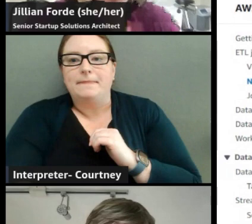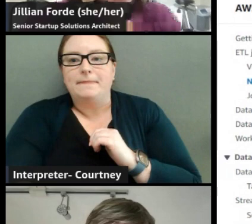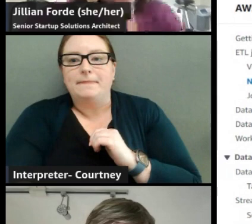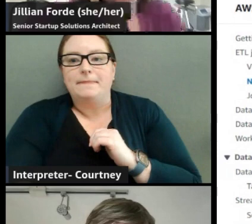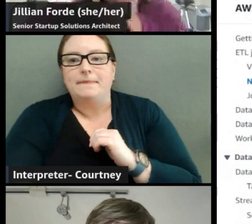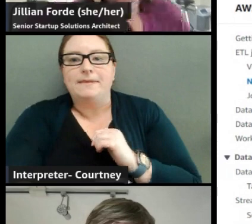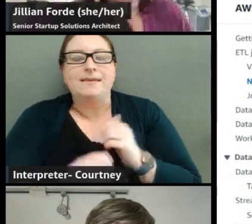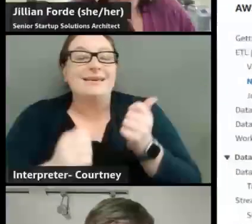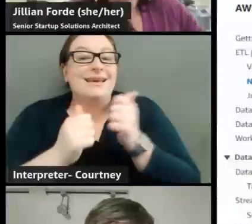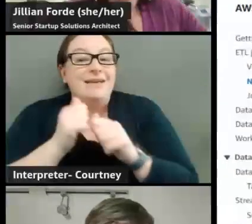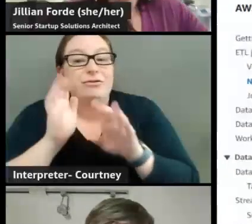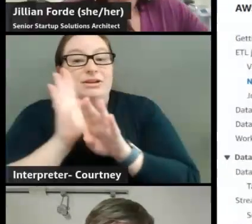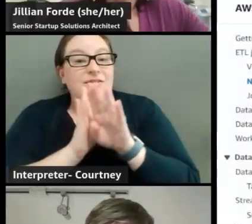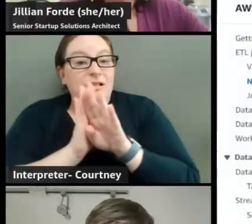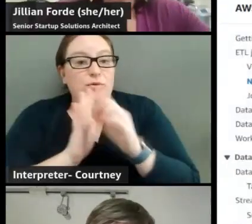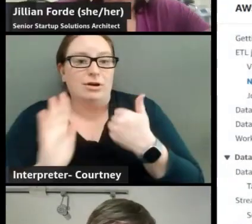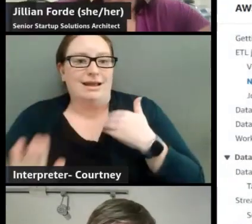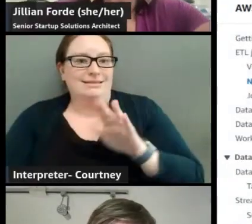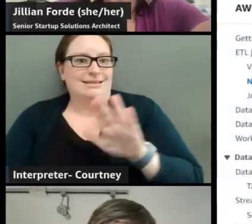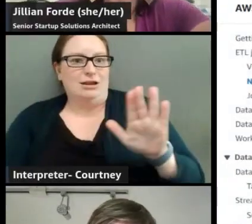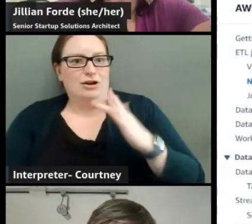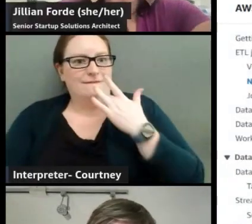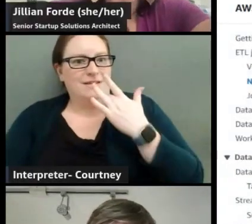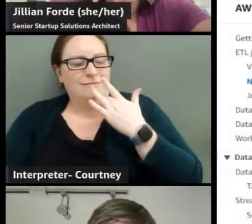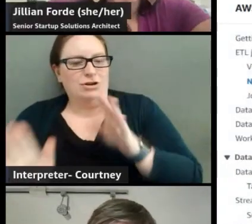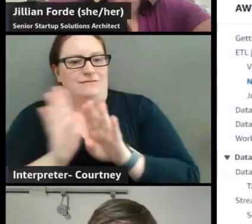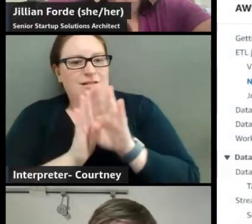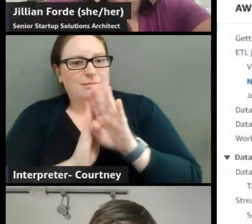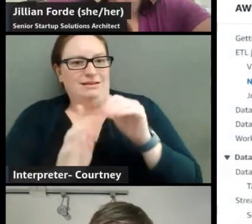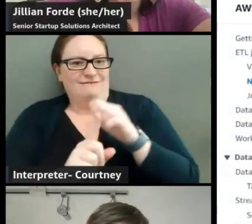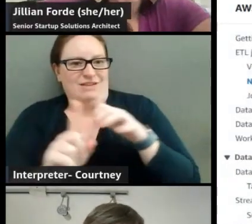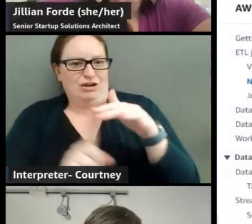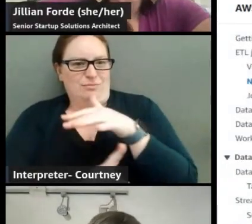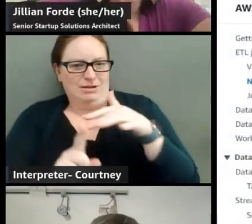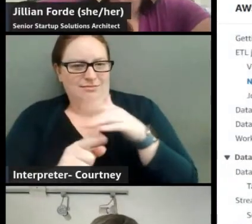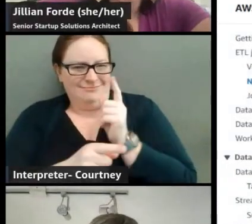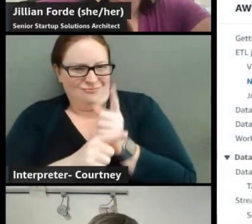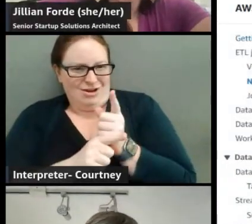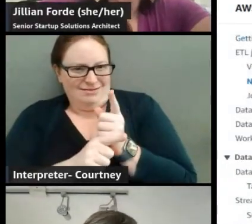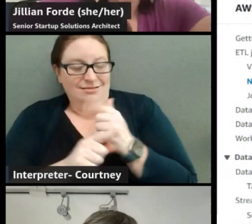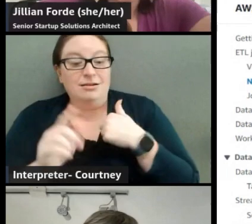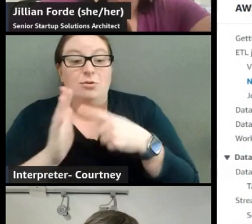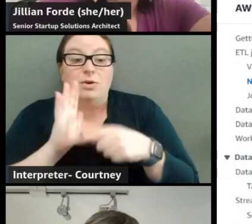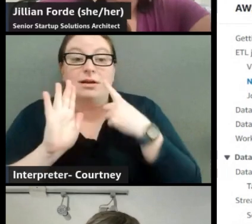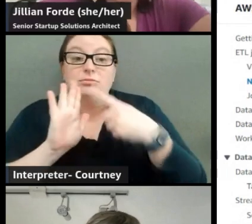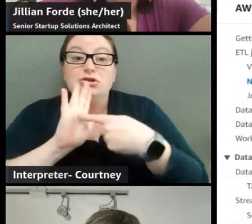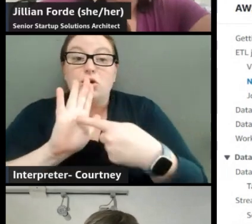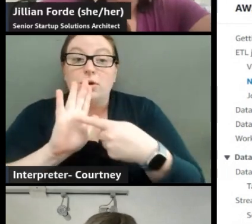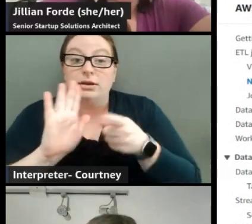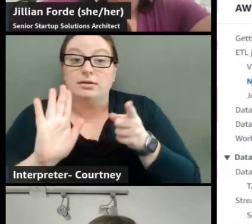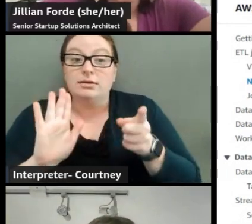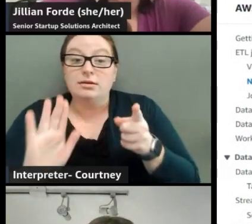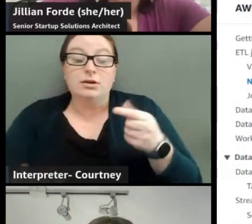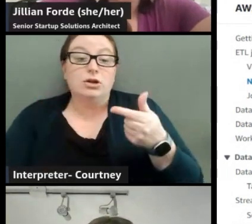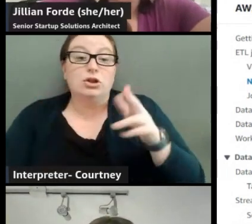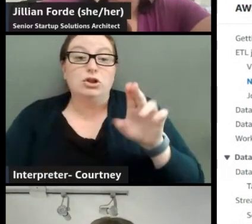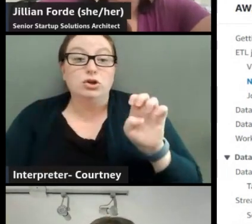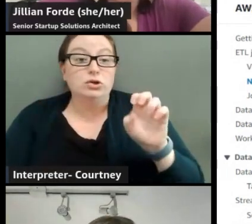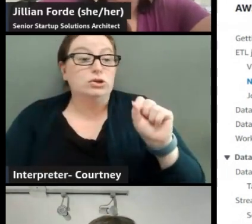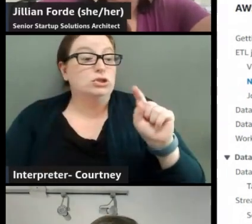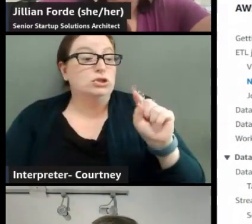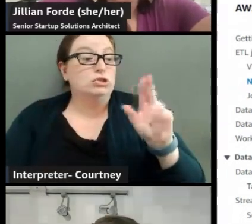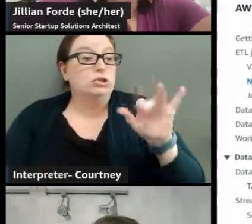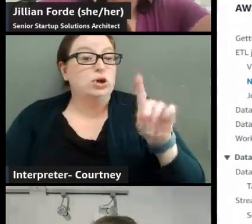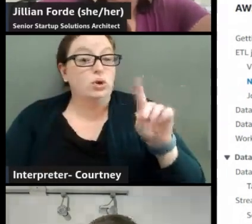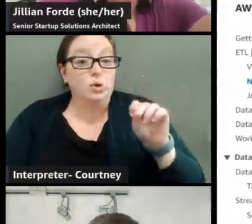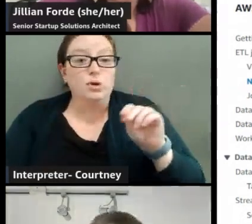developer has their favorite development environment, right? What I'm showing right here is a Glue Studio development environment, but